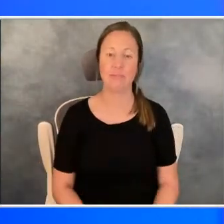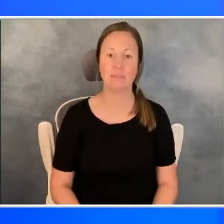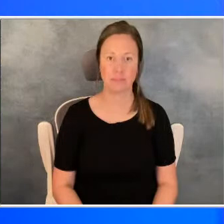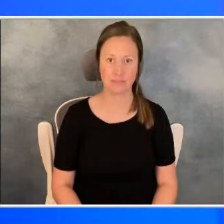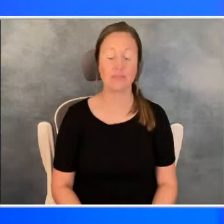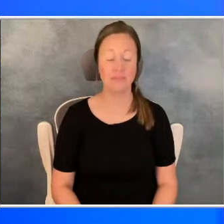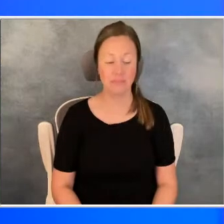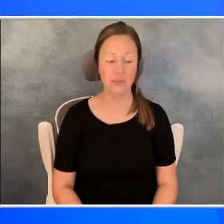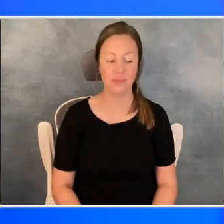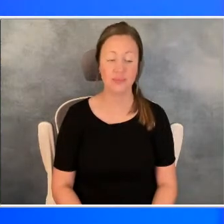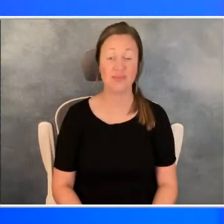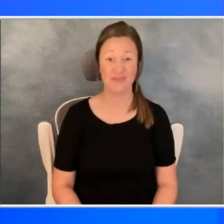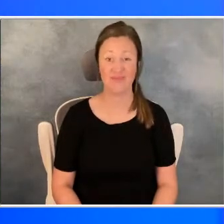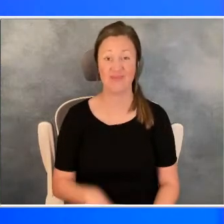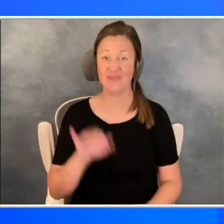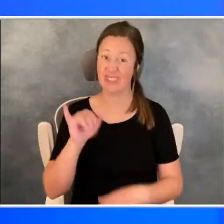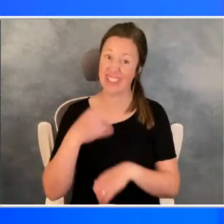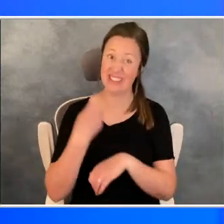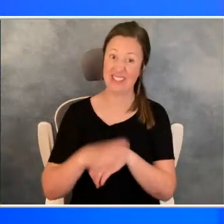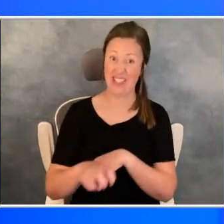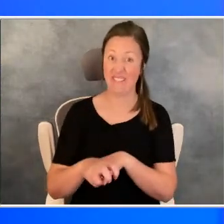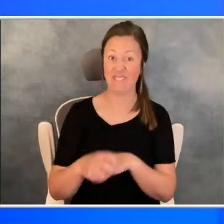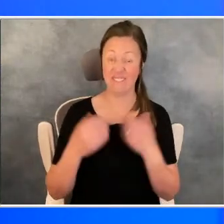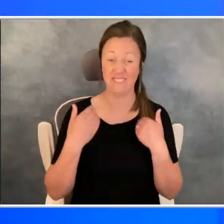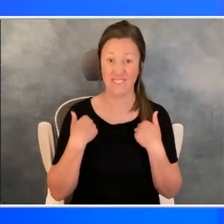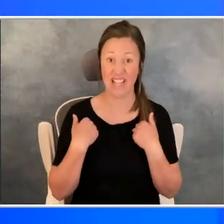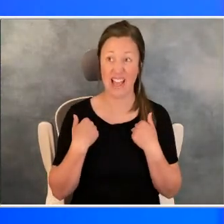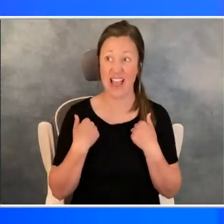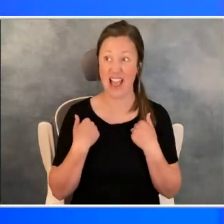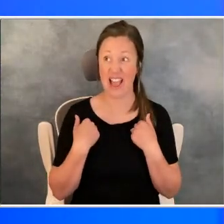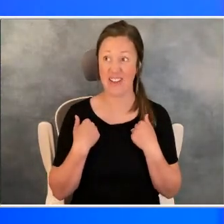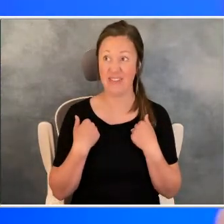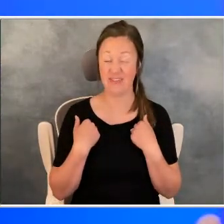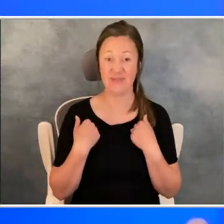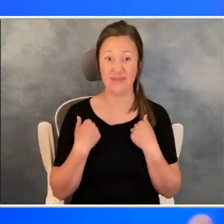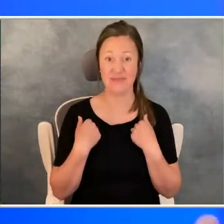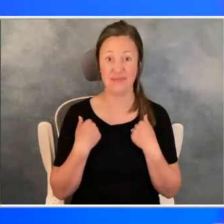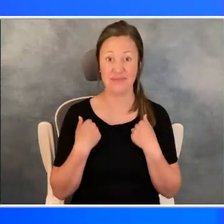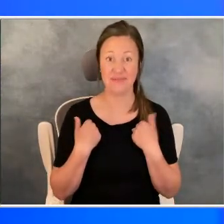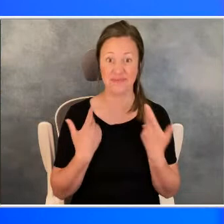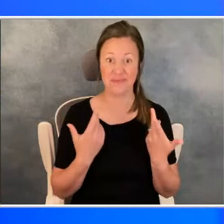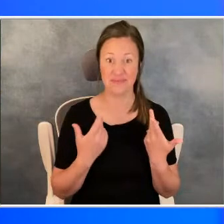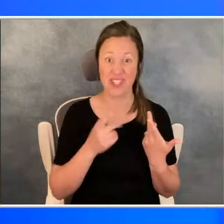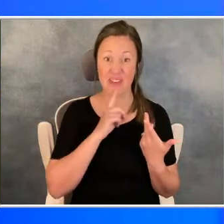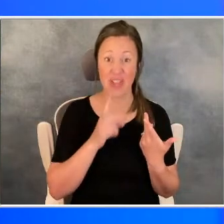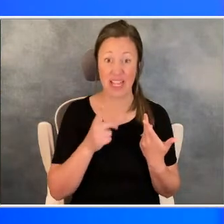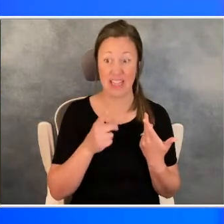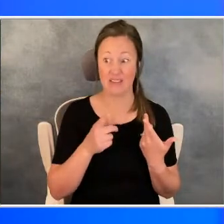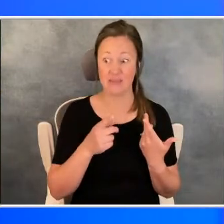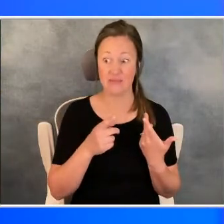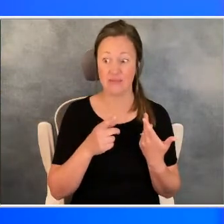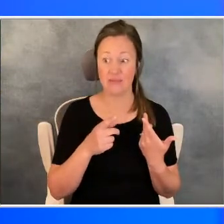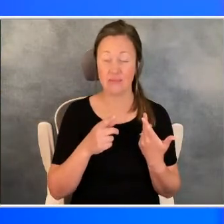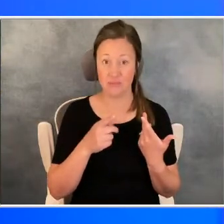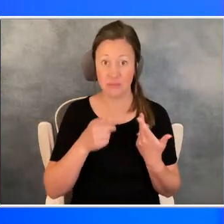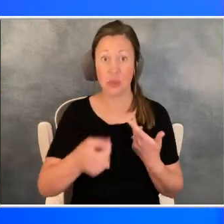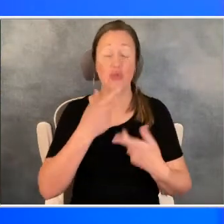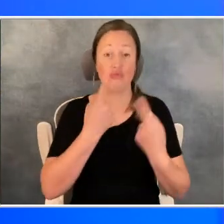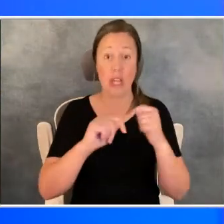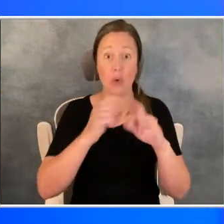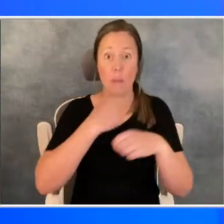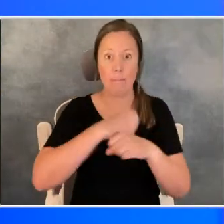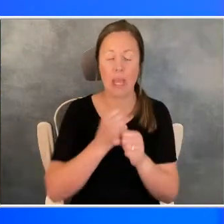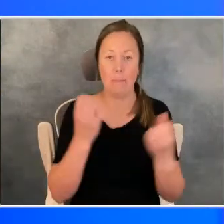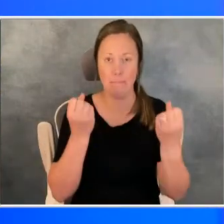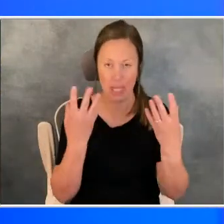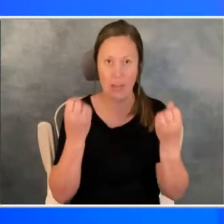situation to have exist in general. And then when you're trying to do it on a massive scale, like you're creating thousands and thousands